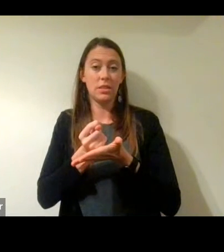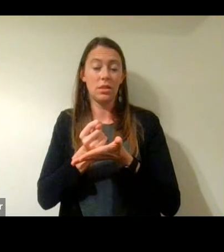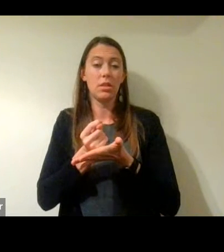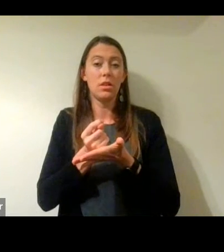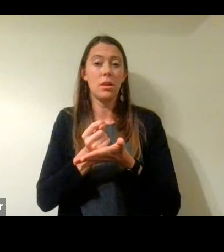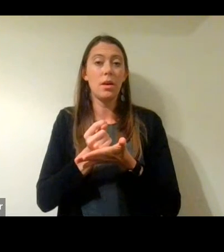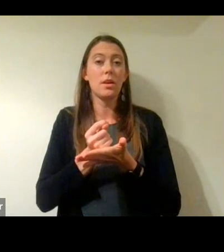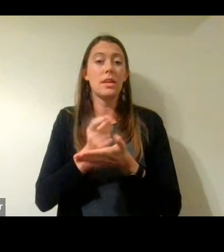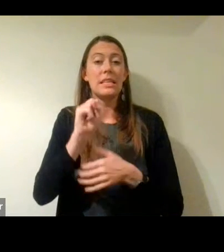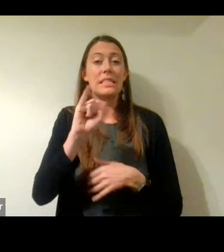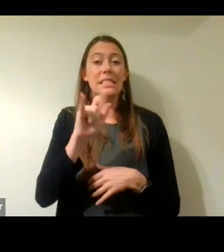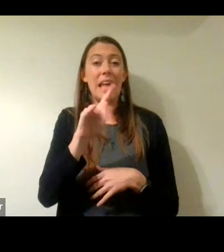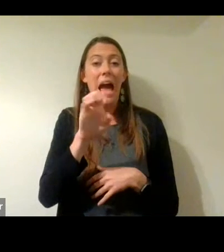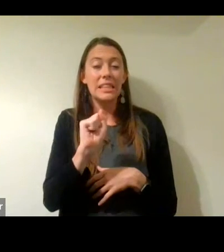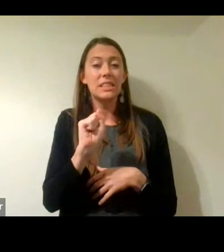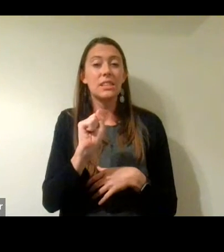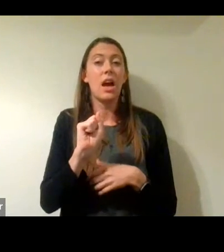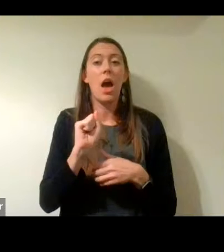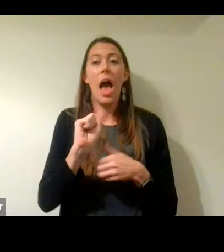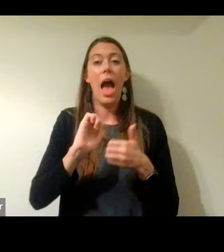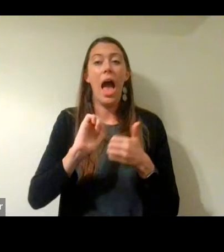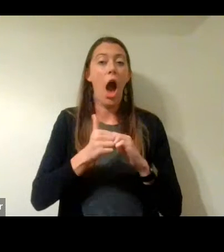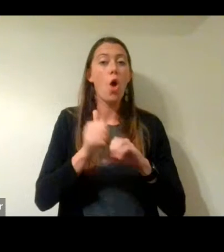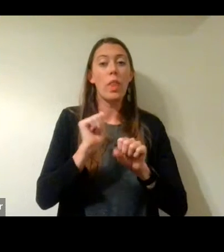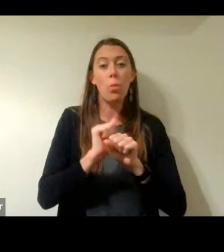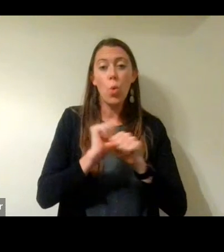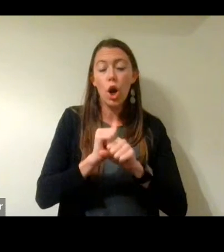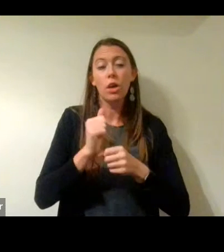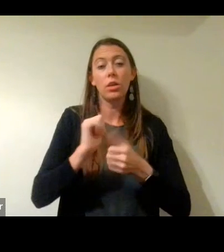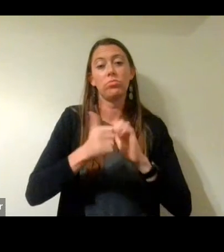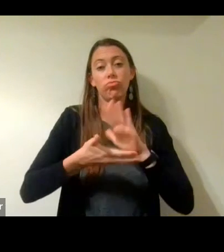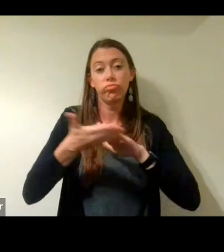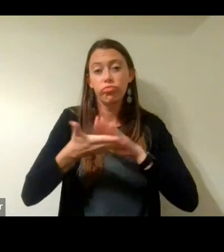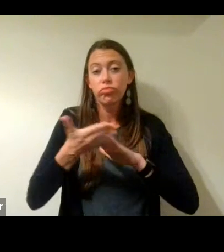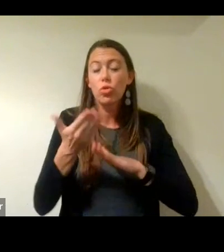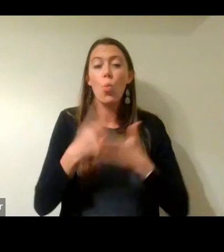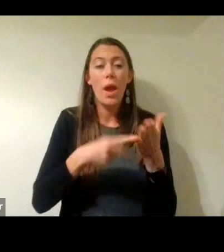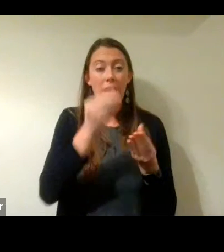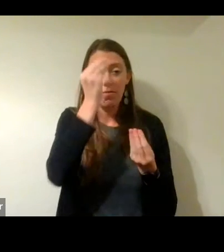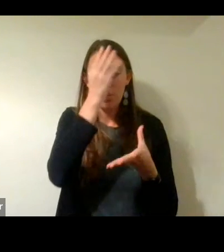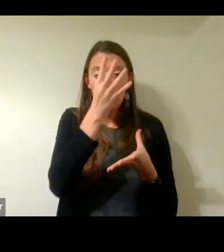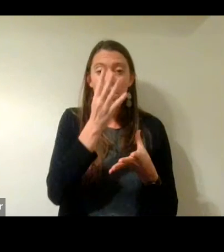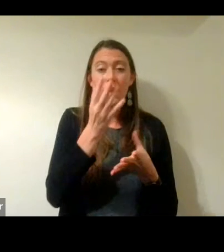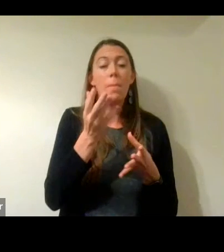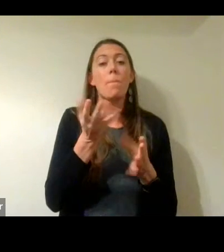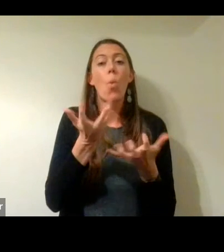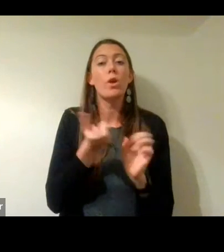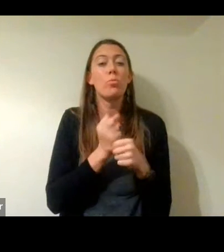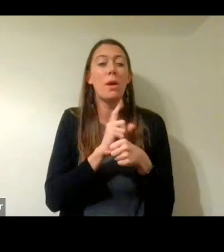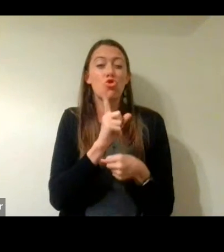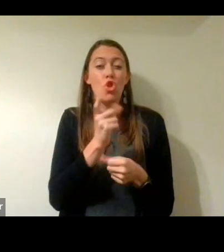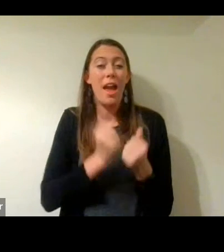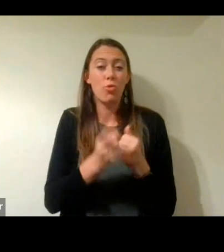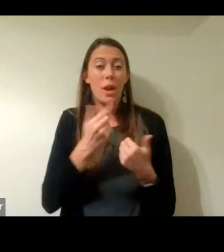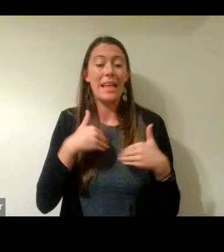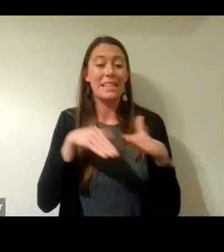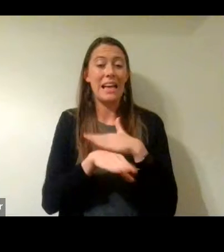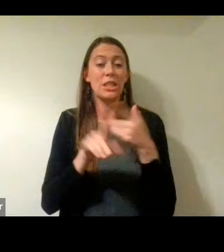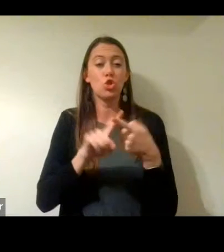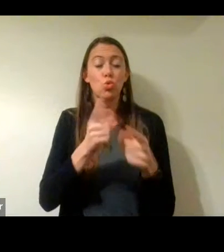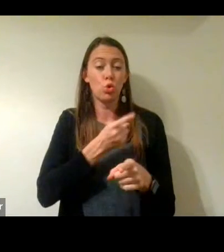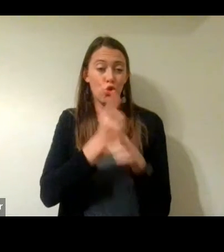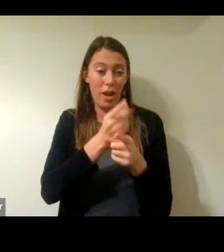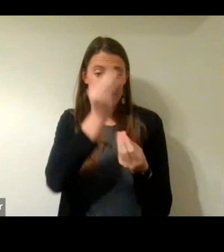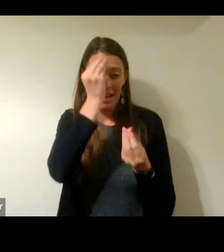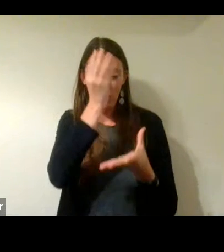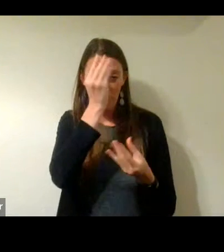our sites in our county, and really making sure that we have the correct information for people